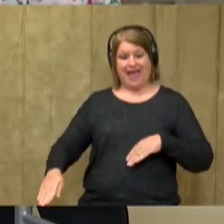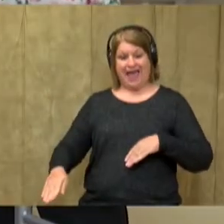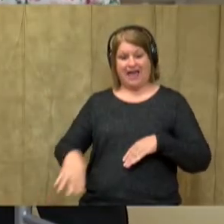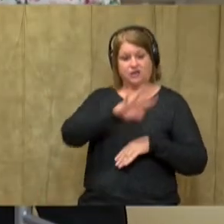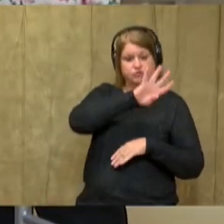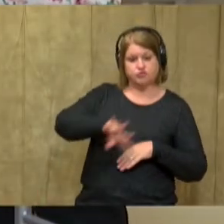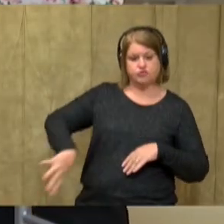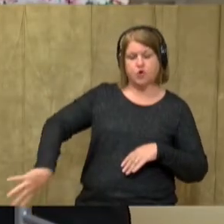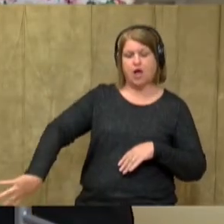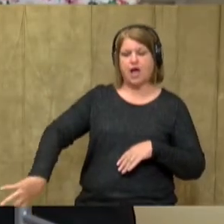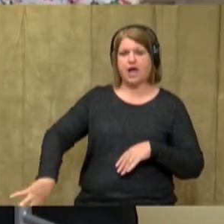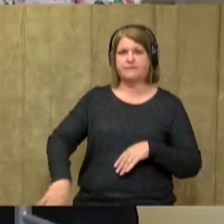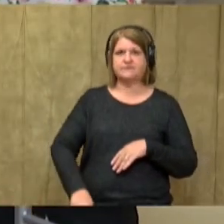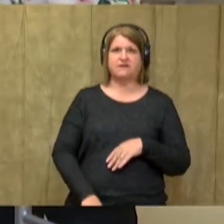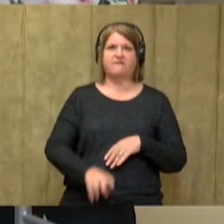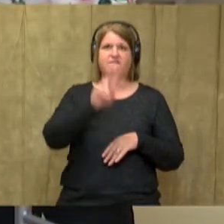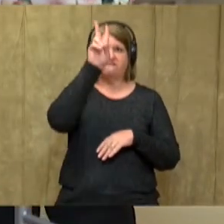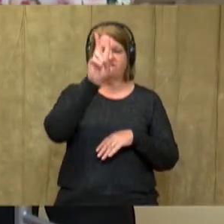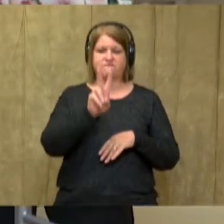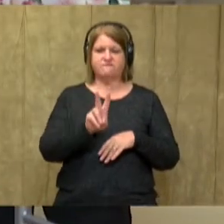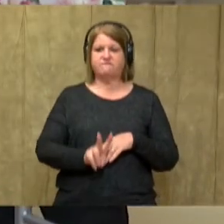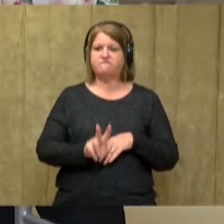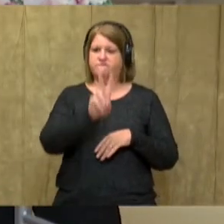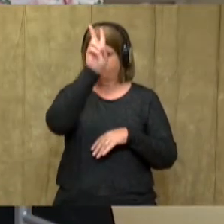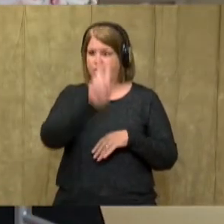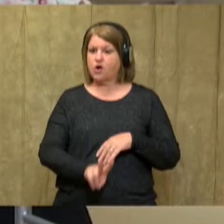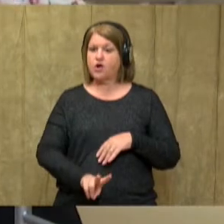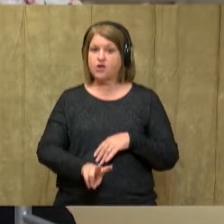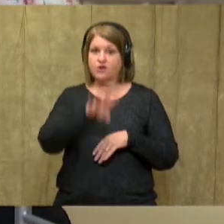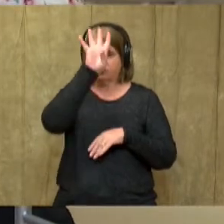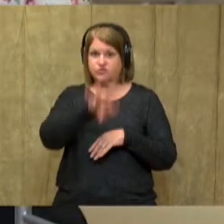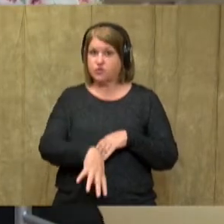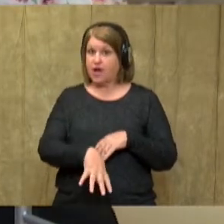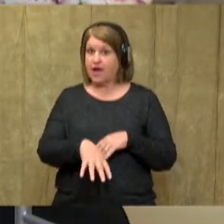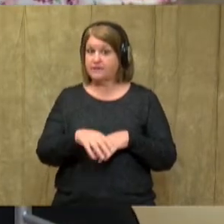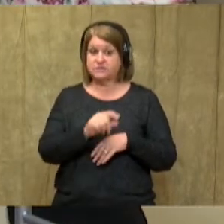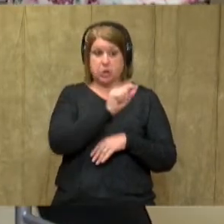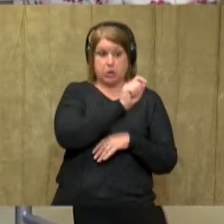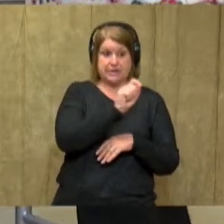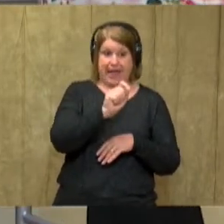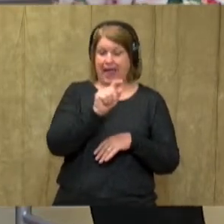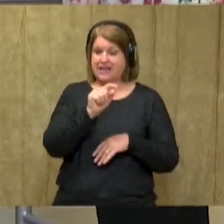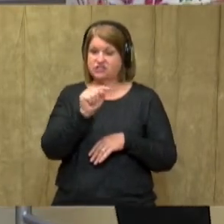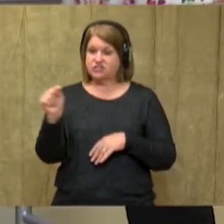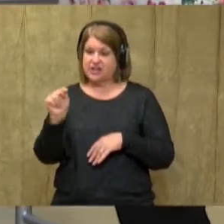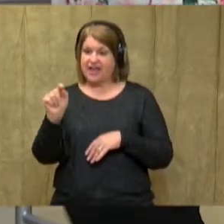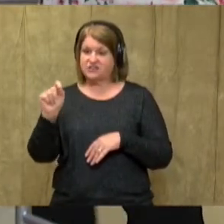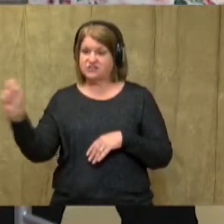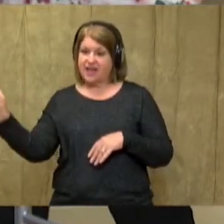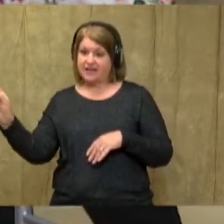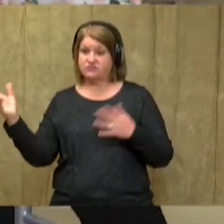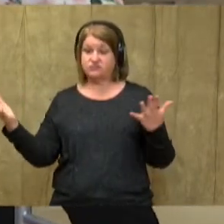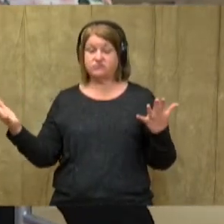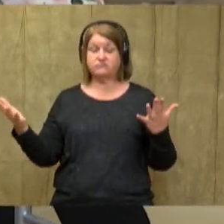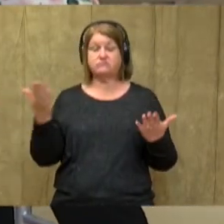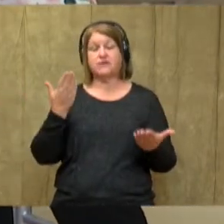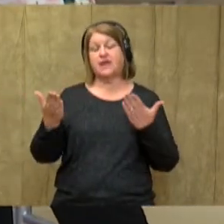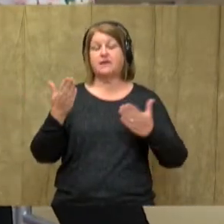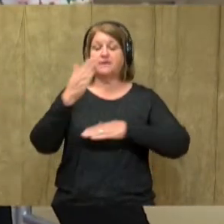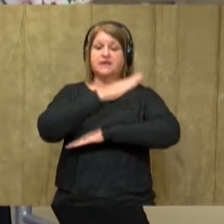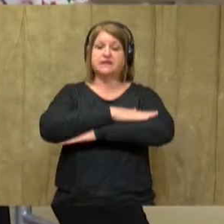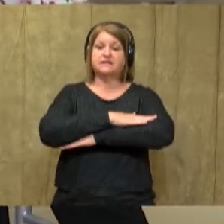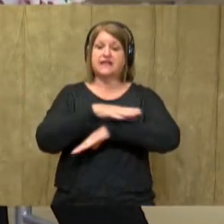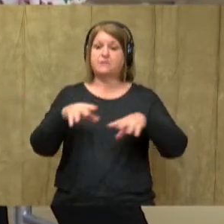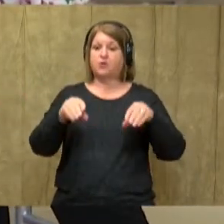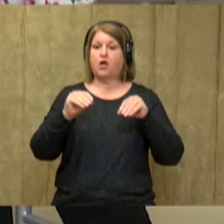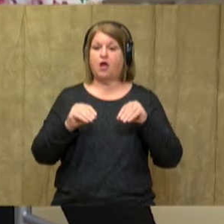vertical stripes? What kind of, or little dash lines and dotted lines? Could I do a tablecloth with